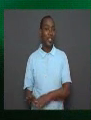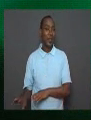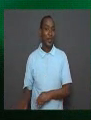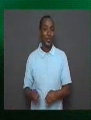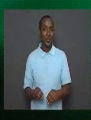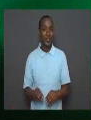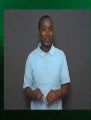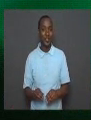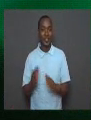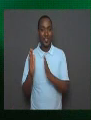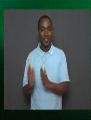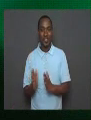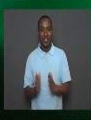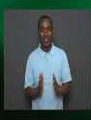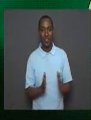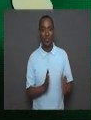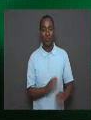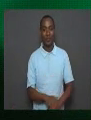Students, let's get ready.